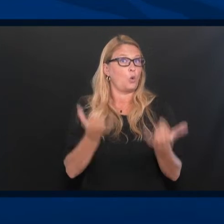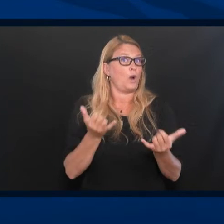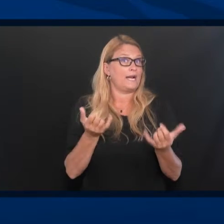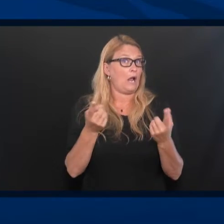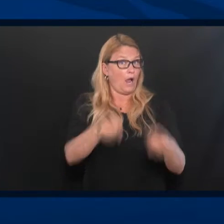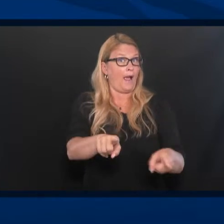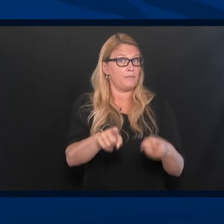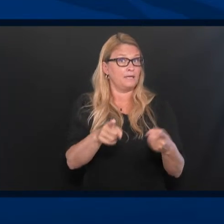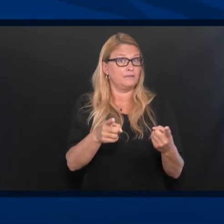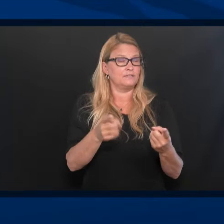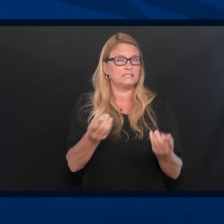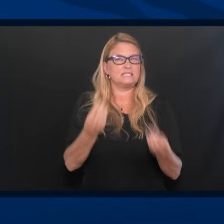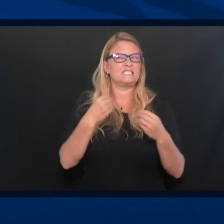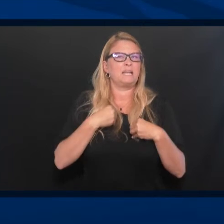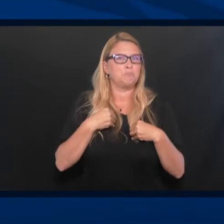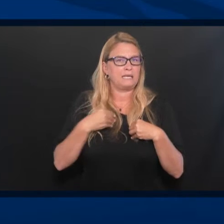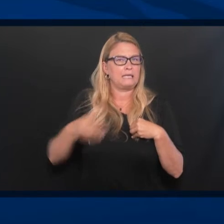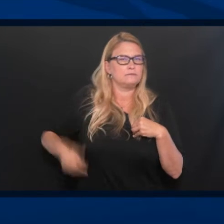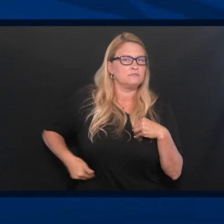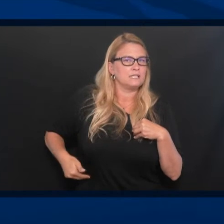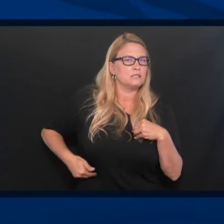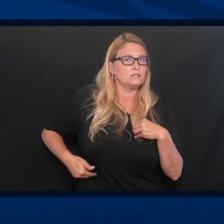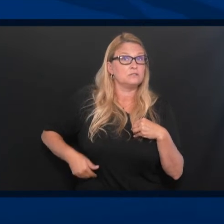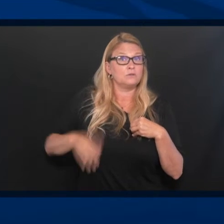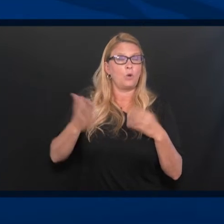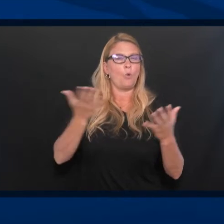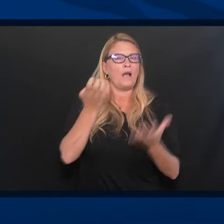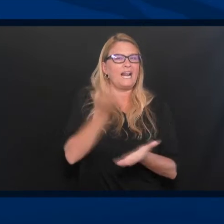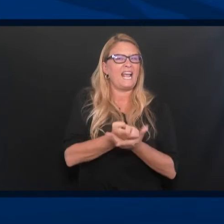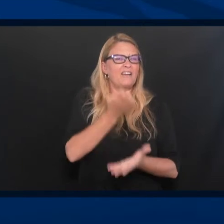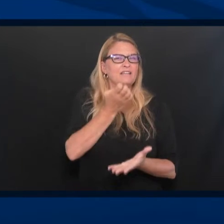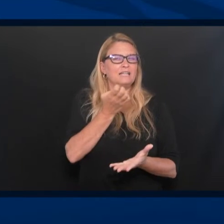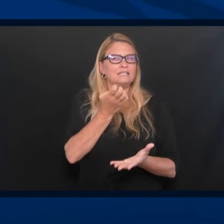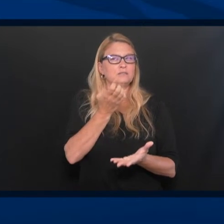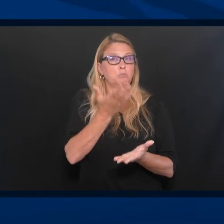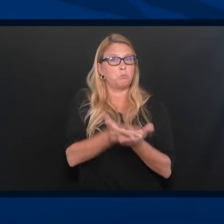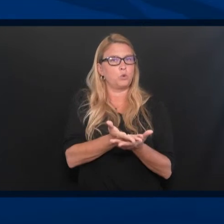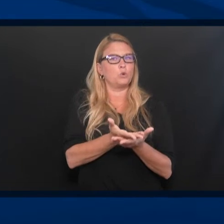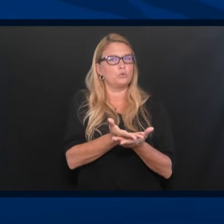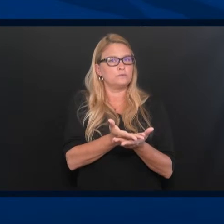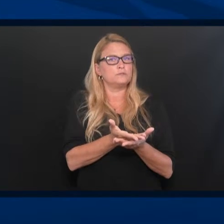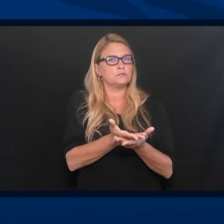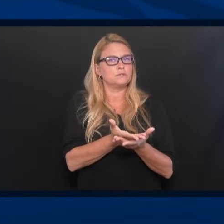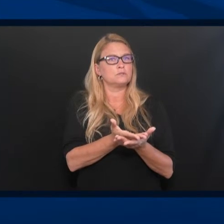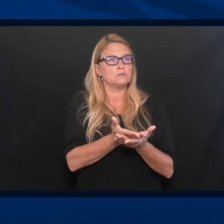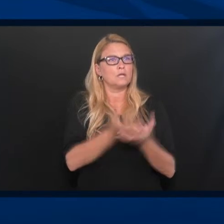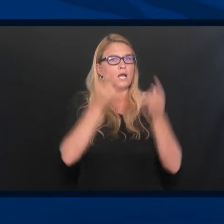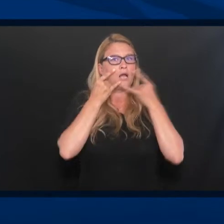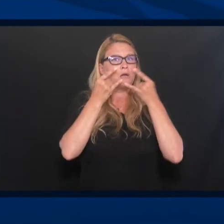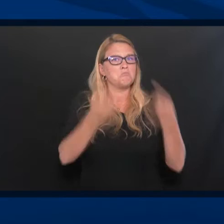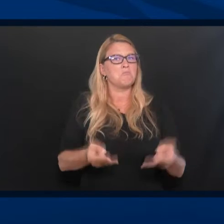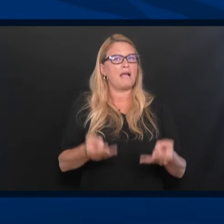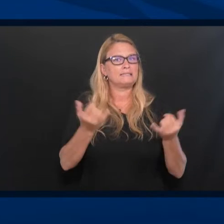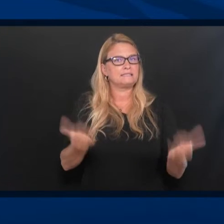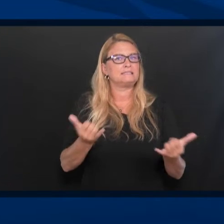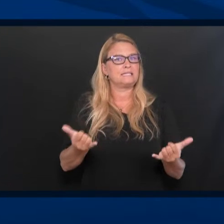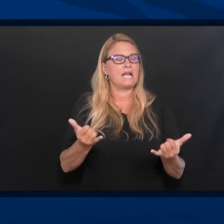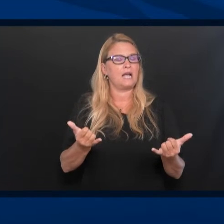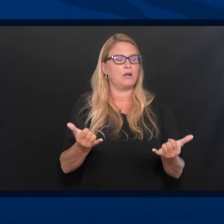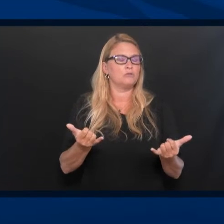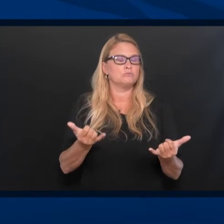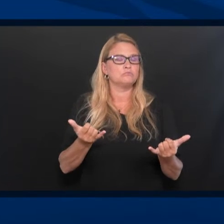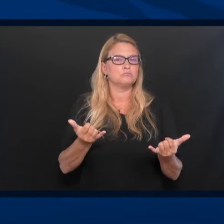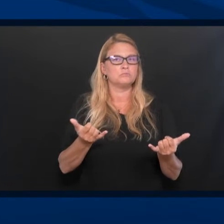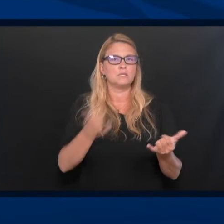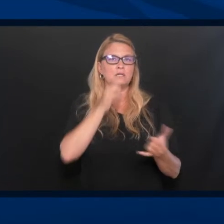So just give me a sense of what is the evidence out there that says, yes, getting rid of masks now will not